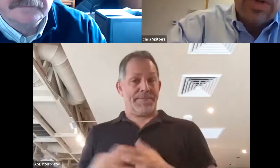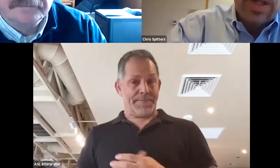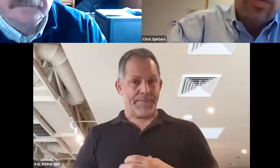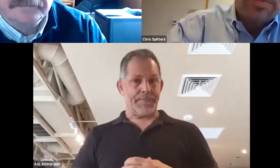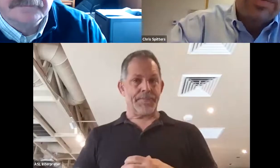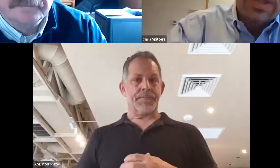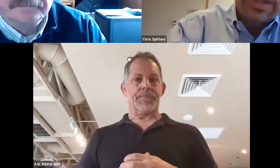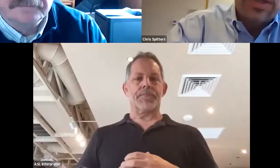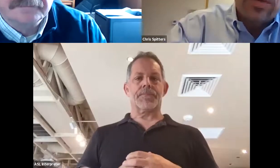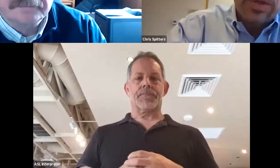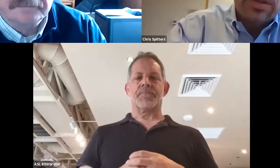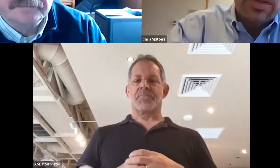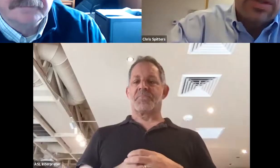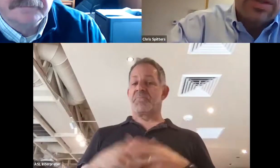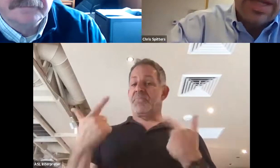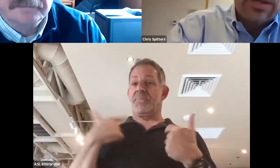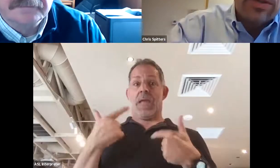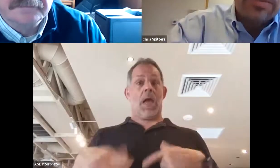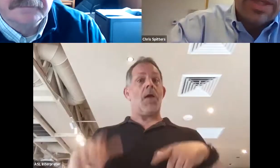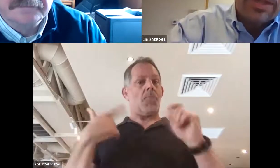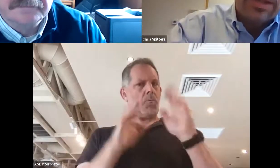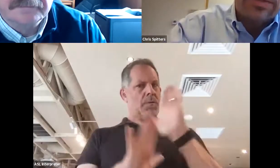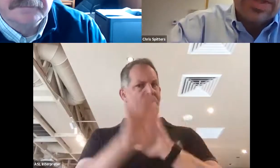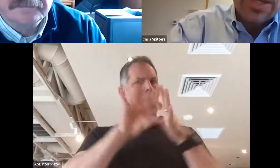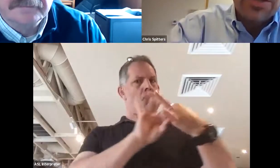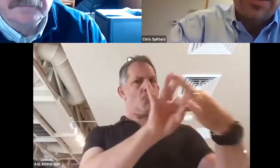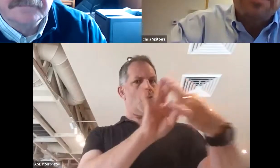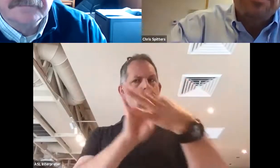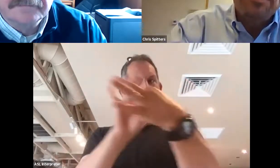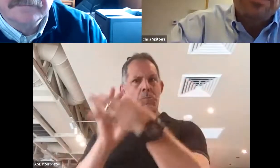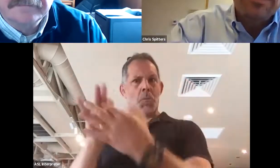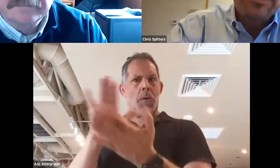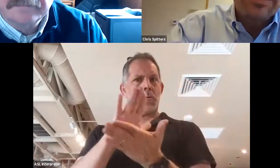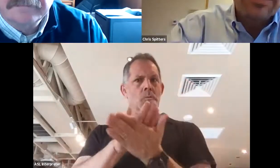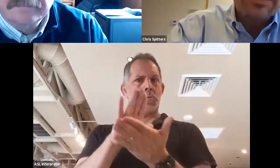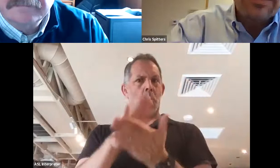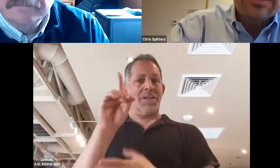we'll follow up to let you know the outcome of that conversation.